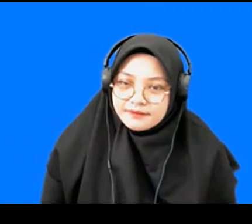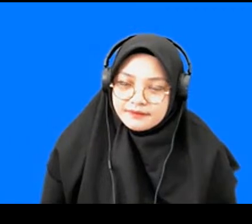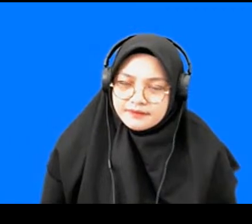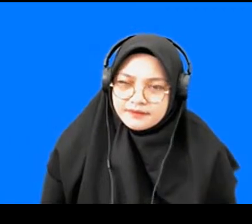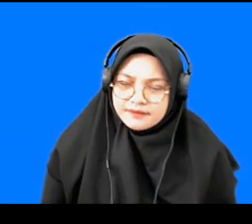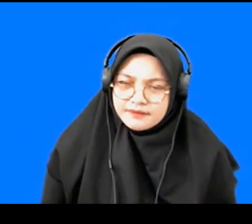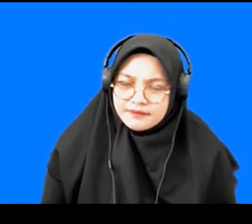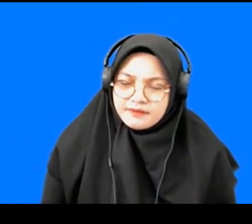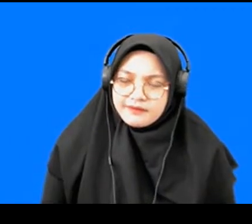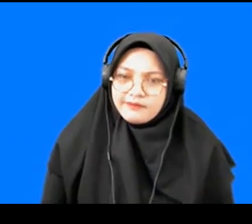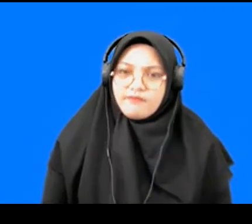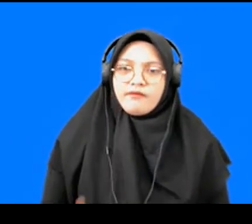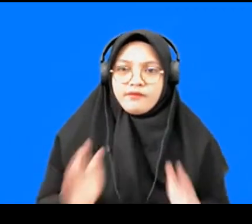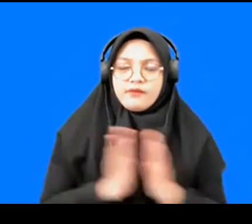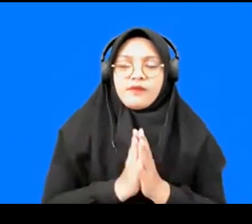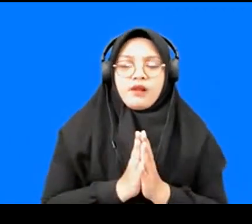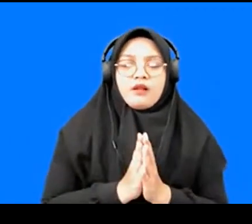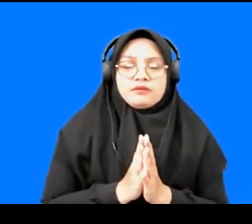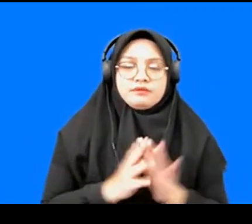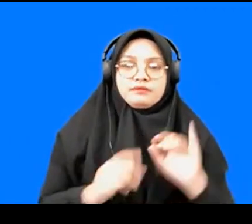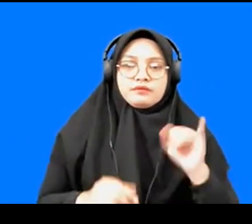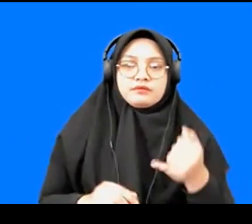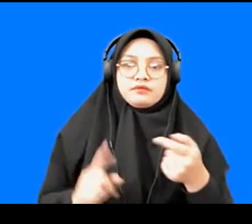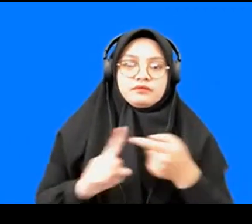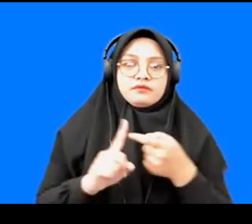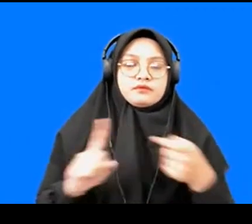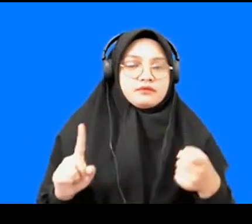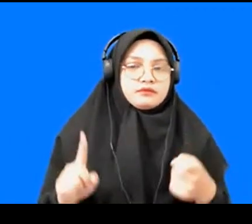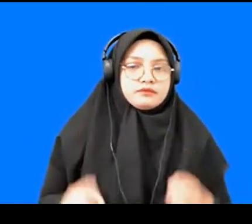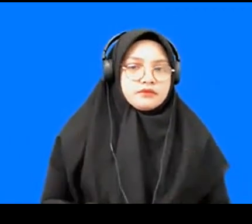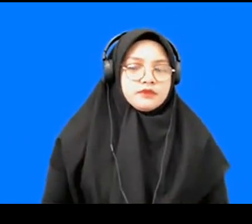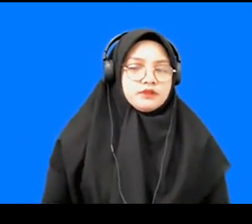can be distributed to build